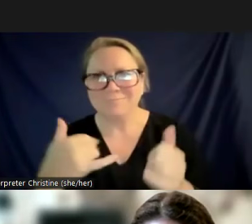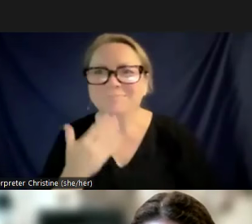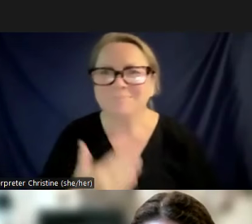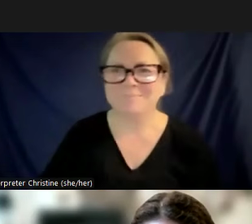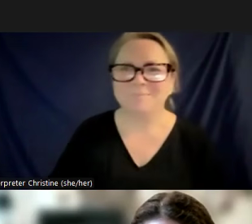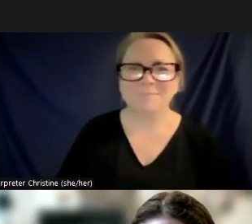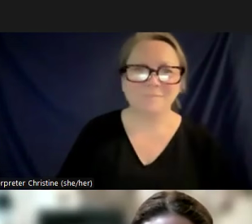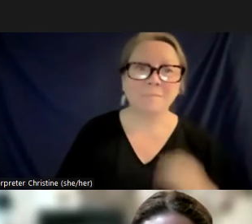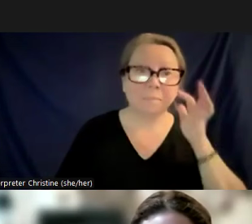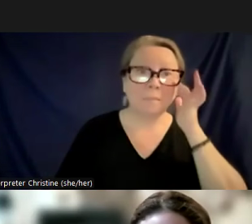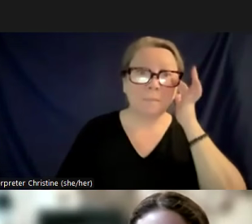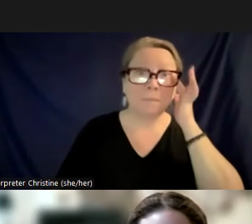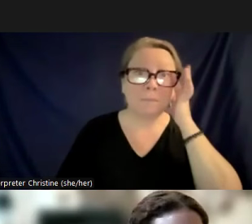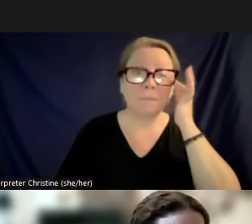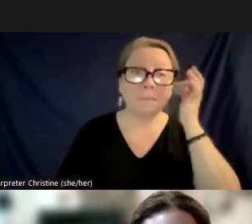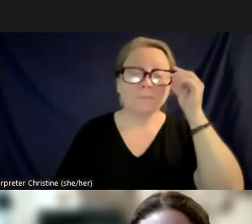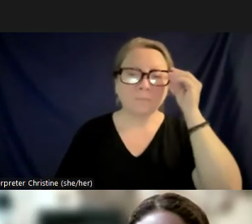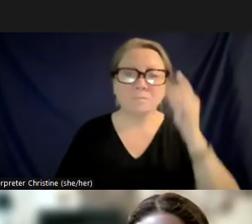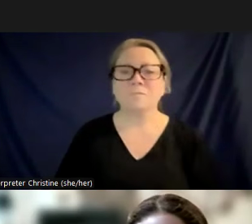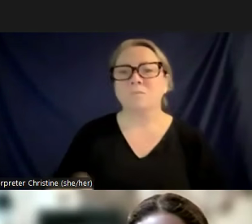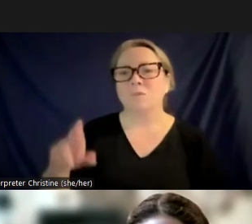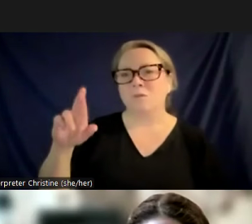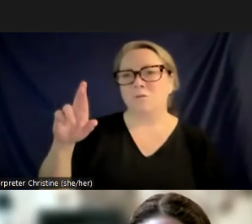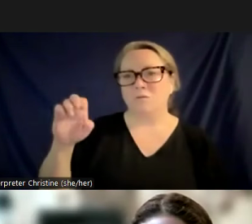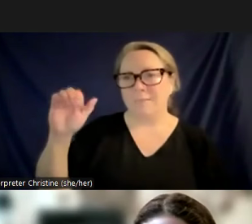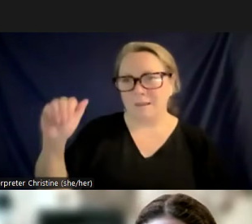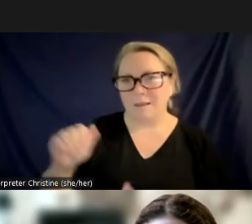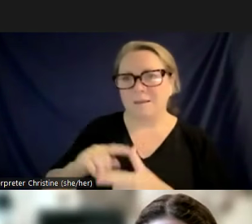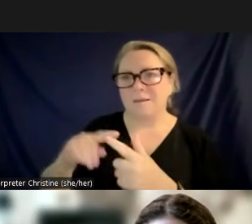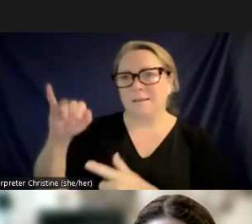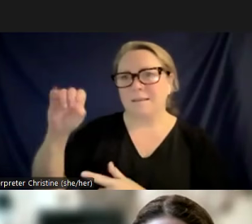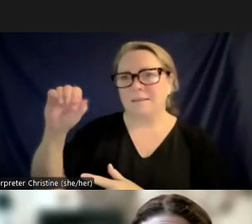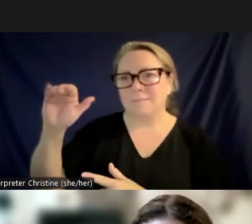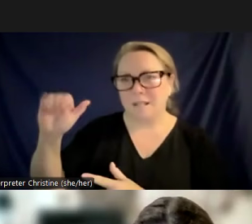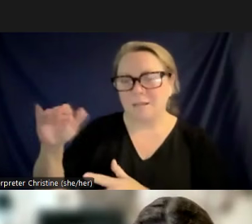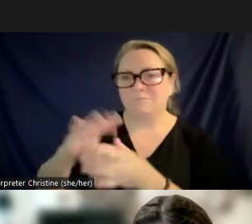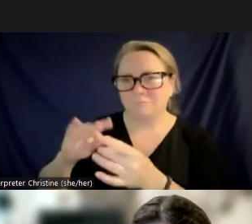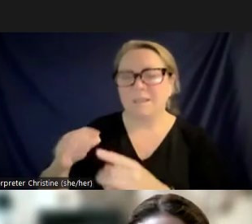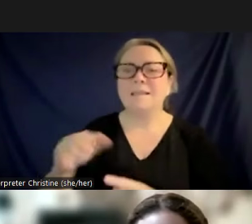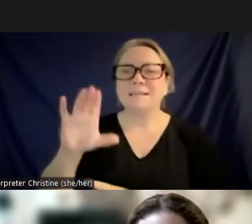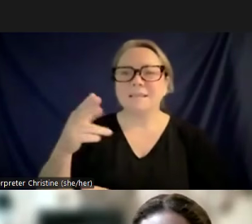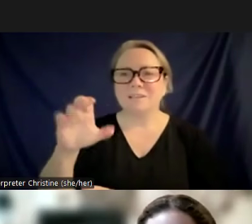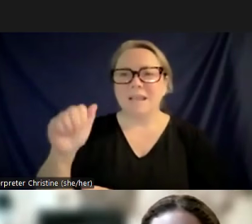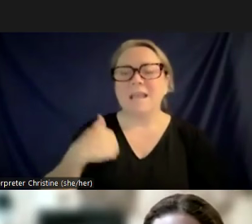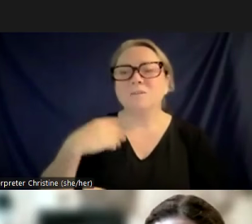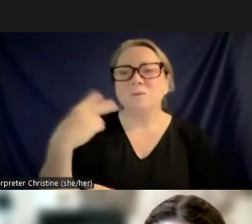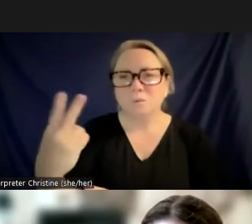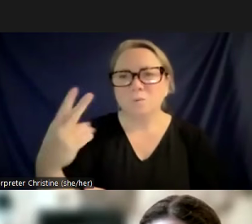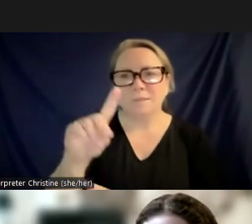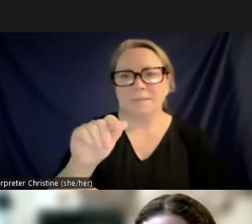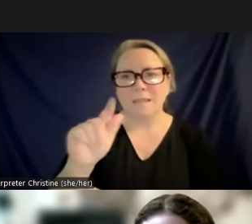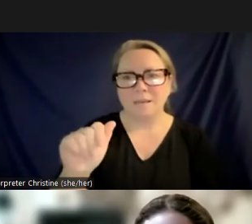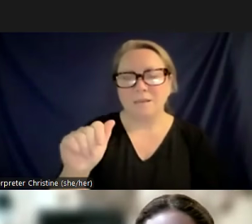Yeah. So as Rebecca and Isabella mentioned, CHEI includes two data sources. So the